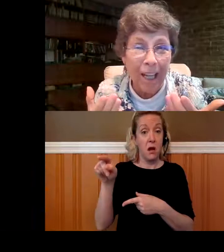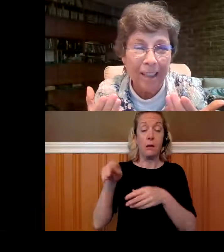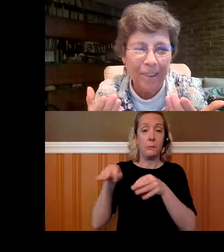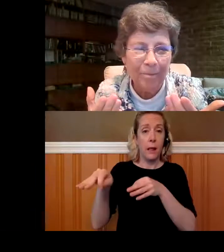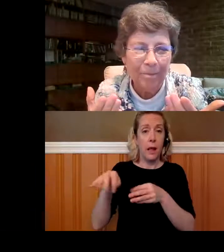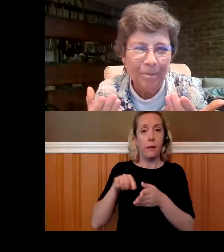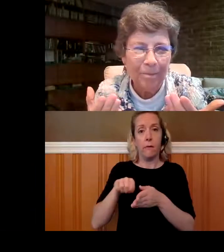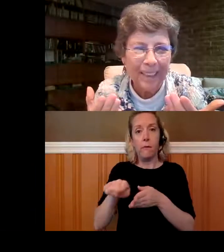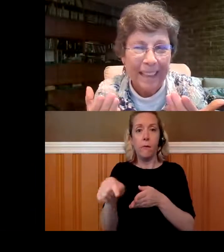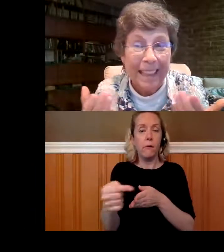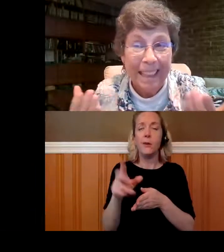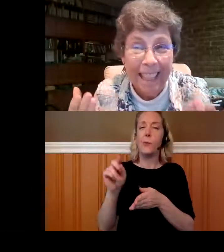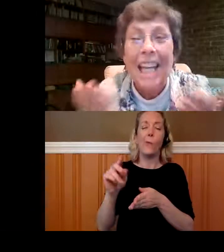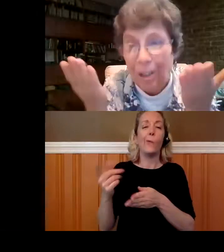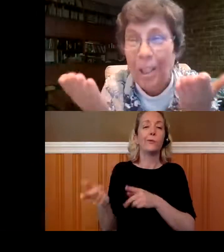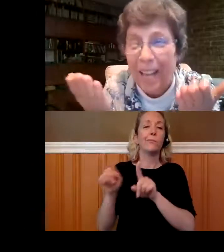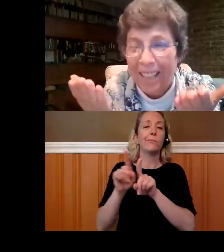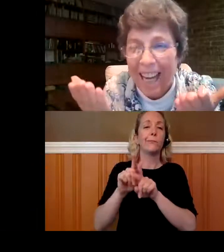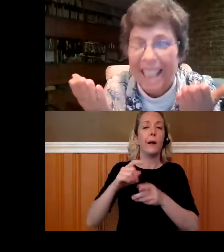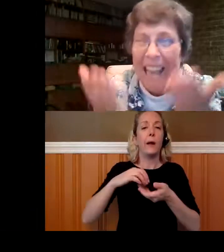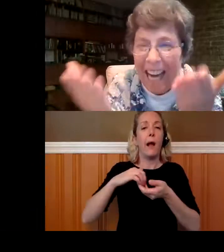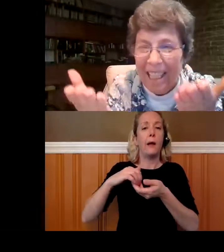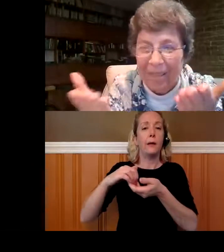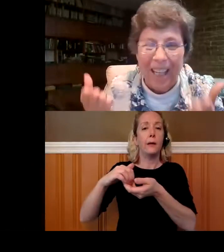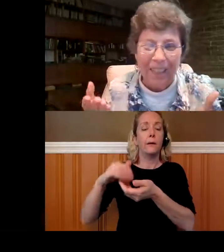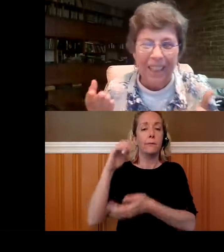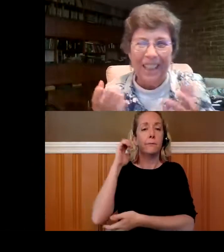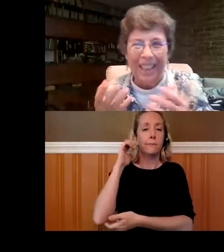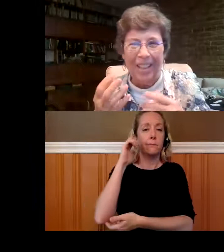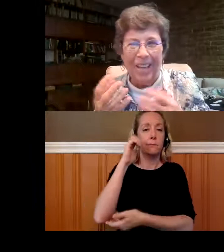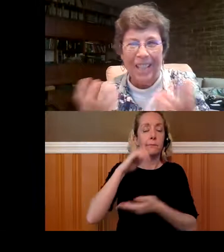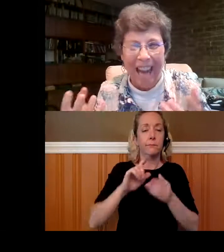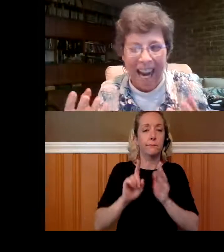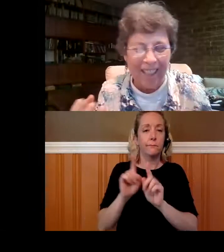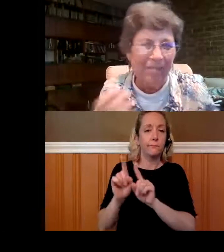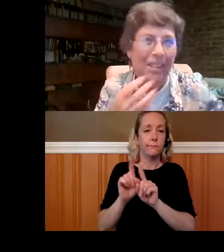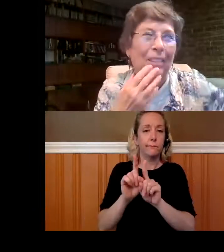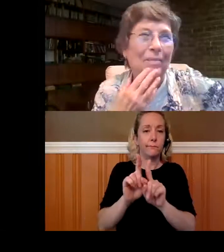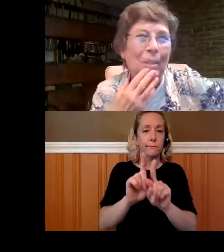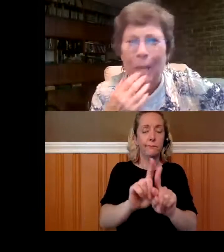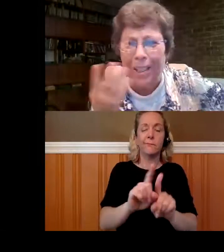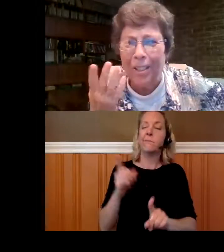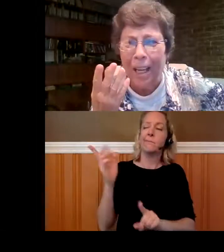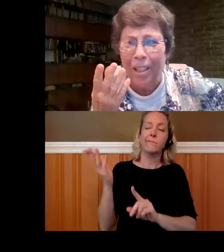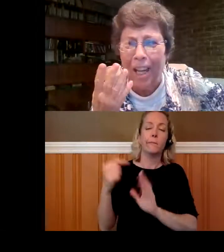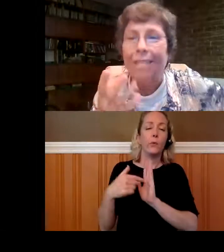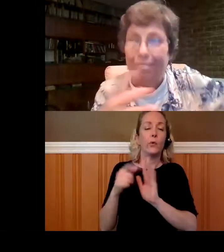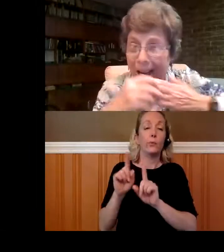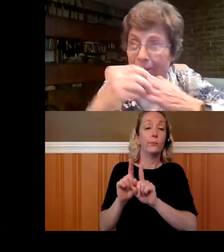guided took him him there. there. Yes, he guided him there. Very good. So that was an action. So where's this Radio Shack? I'll show you. And off we